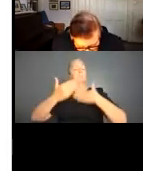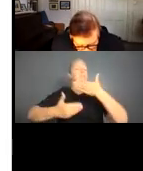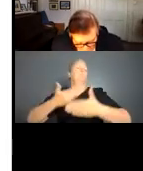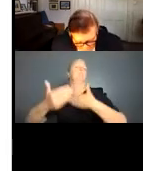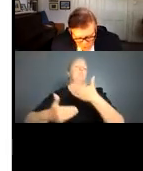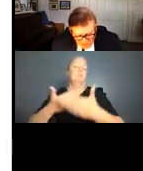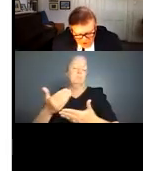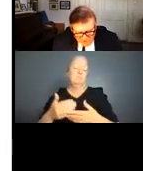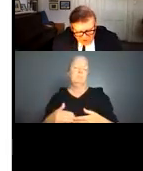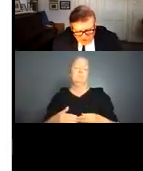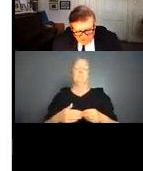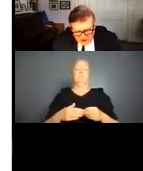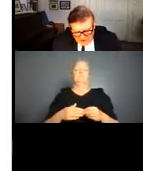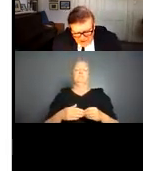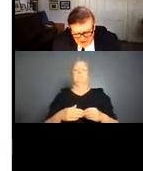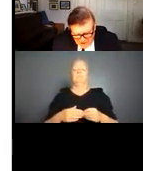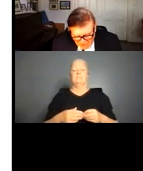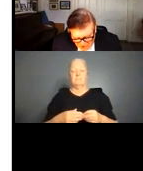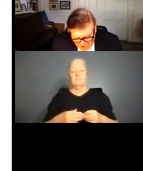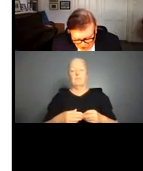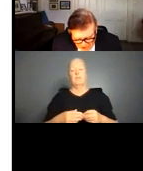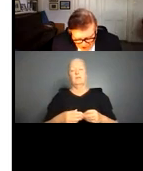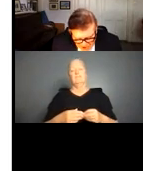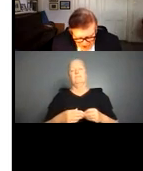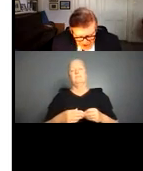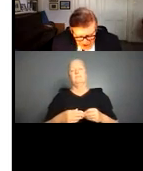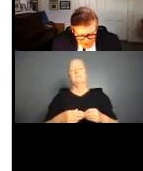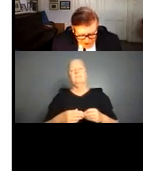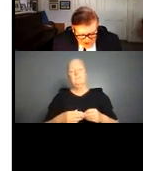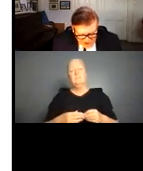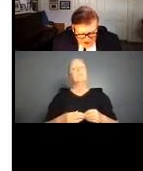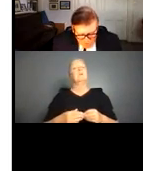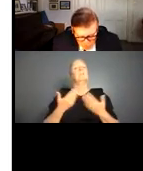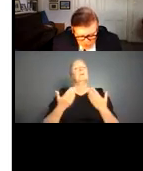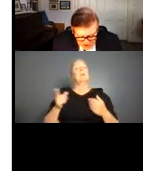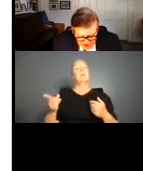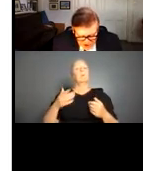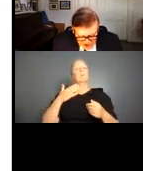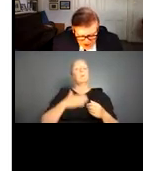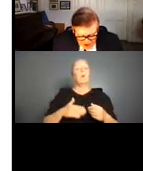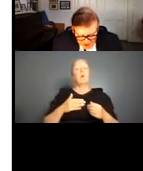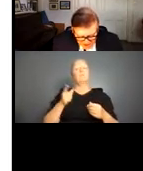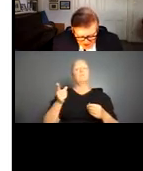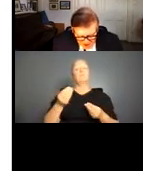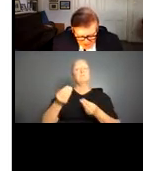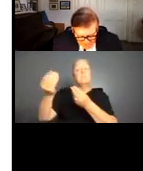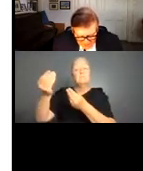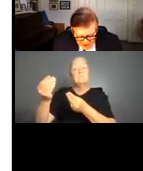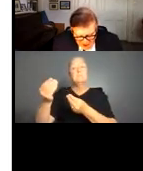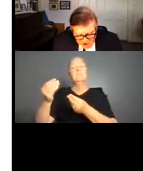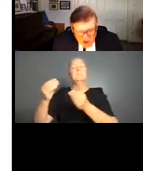Prohibits all involuntary practices, involuntary admissions, embraces a supported decision-making